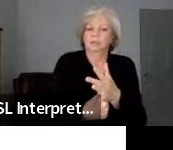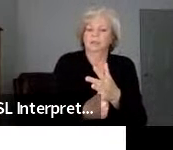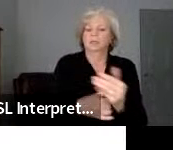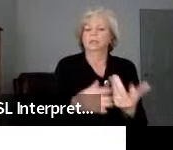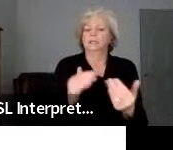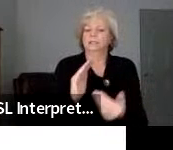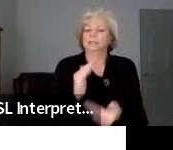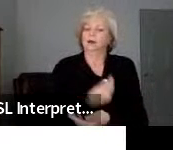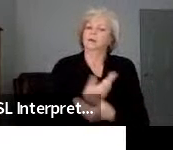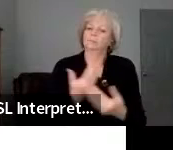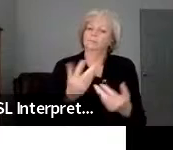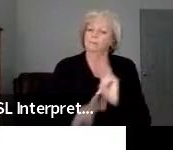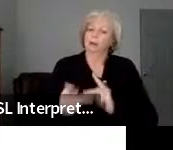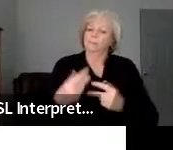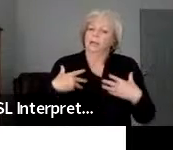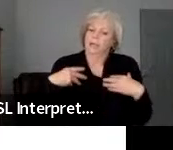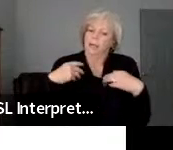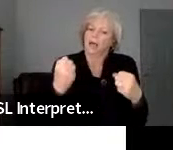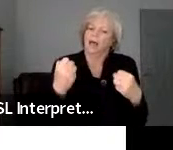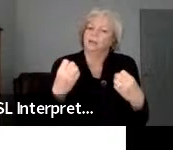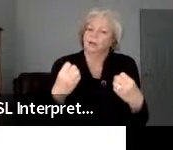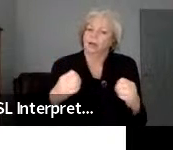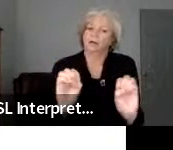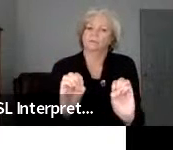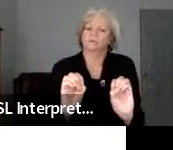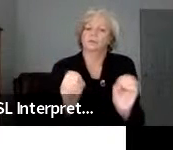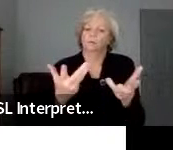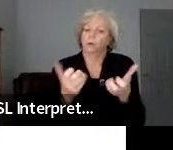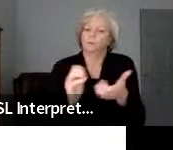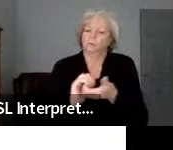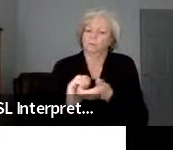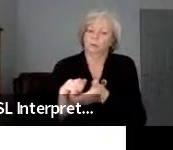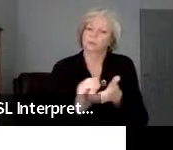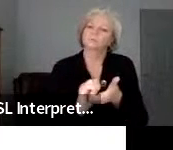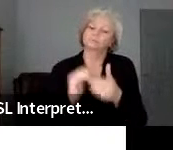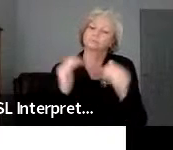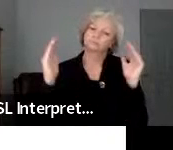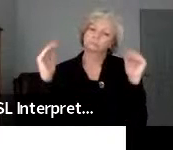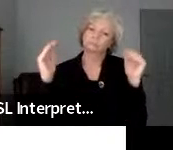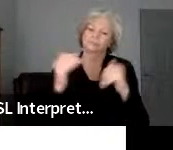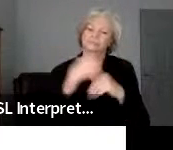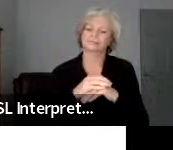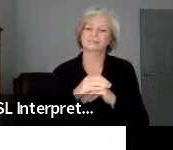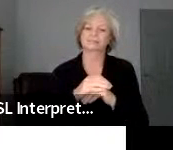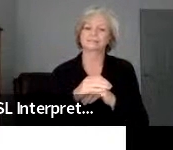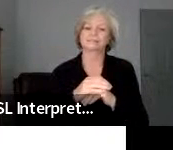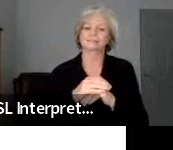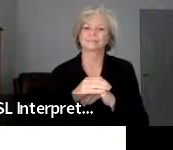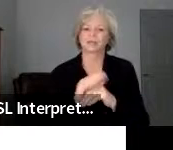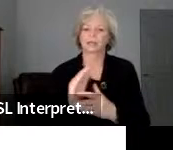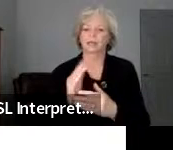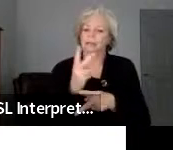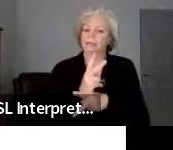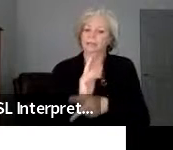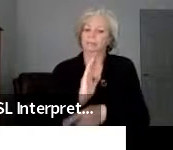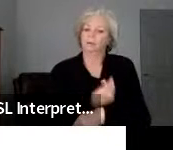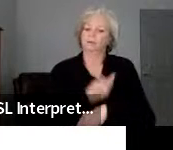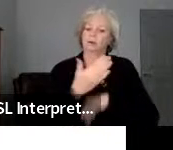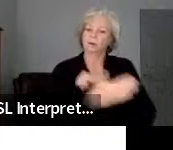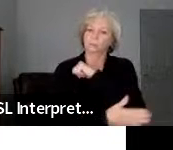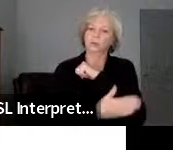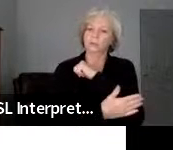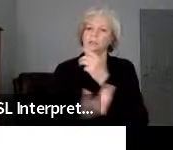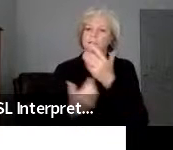health efforts. So we're really looking forward to that partnership. And then just keeping our communities up to date on new and emerging